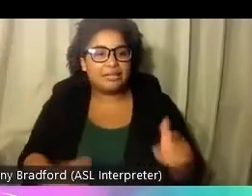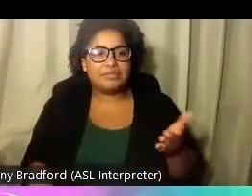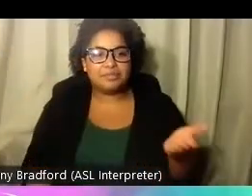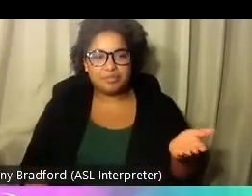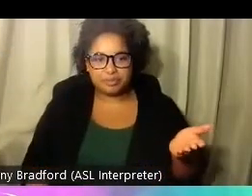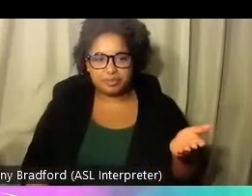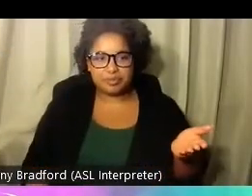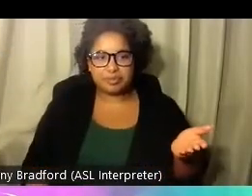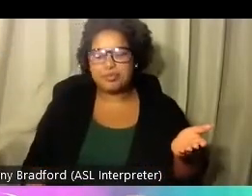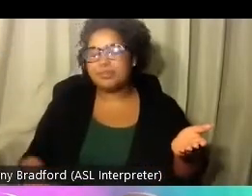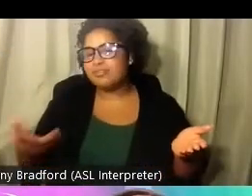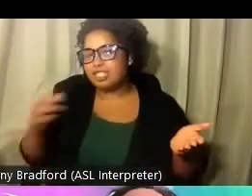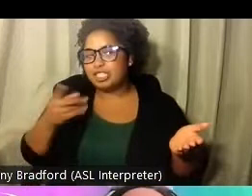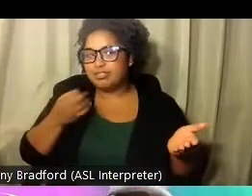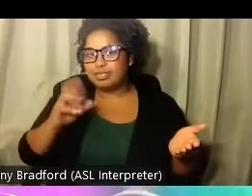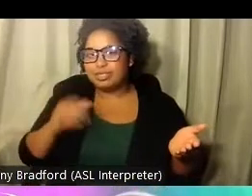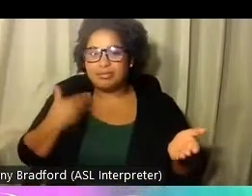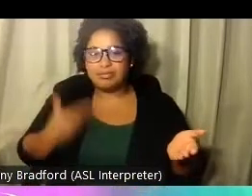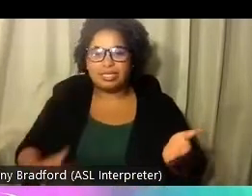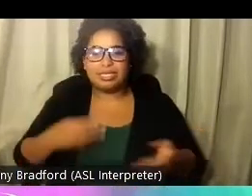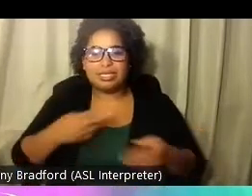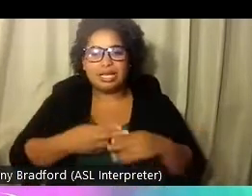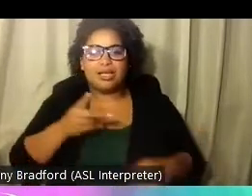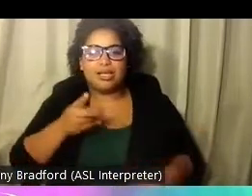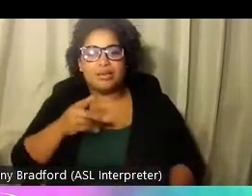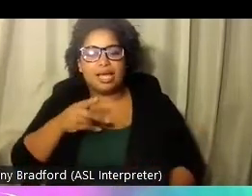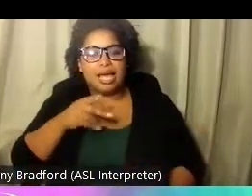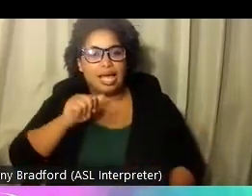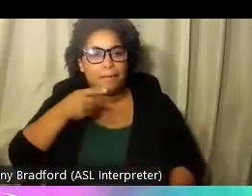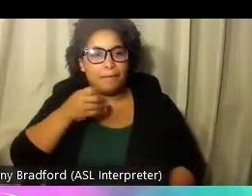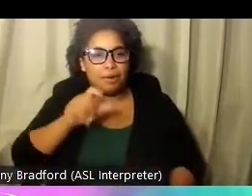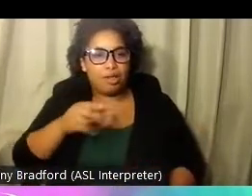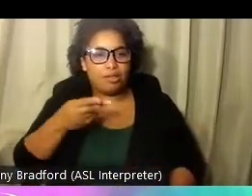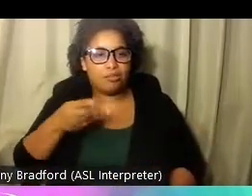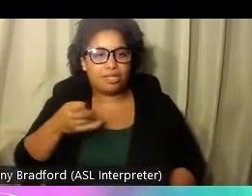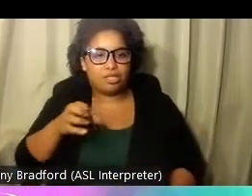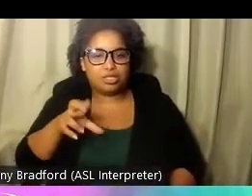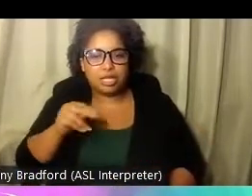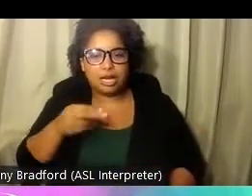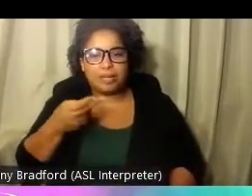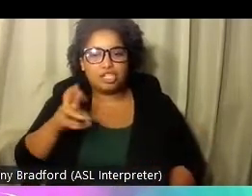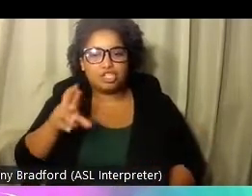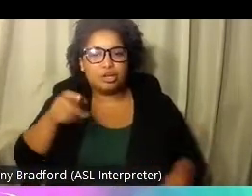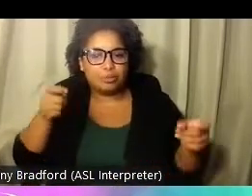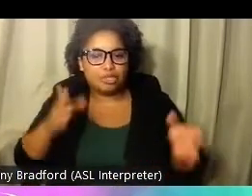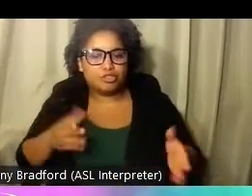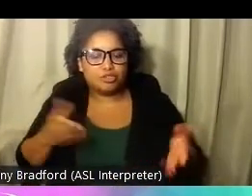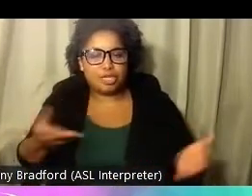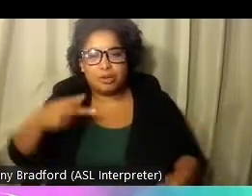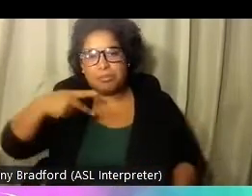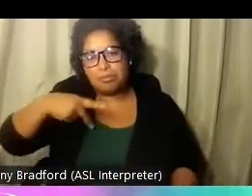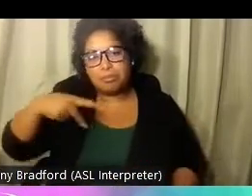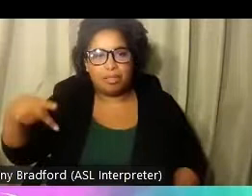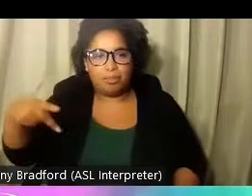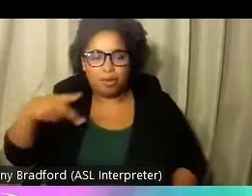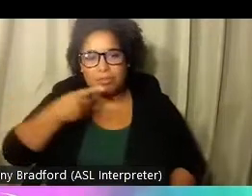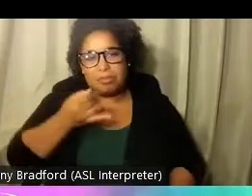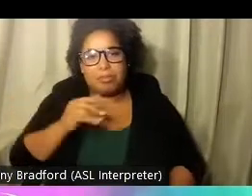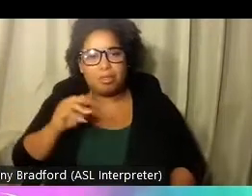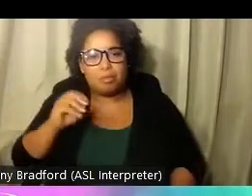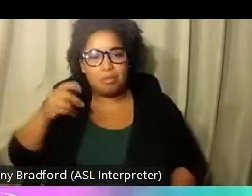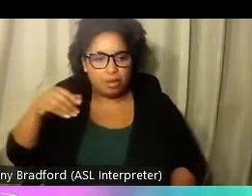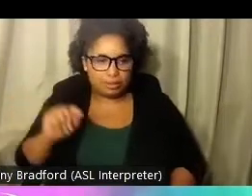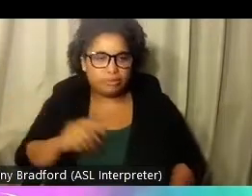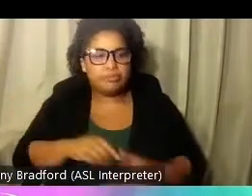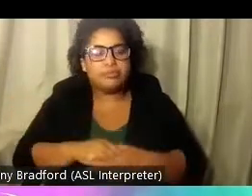As Harry mentioned, my name is April Peterson, and I am the HR manager at PathPoint. As